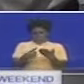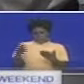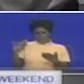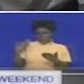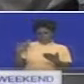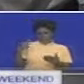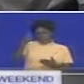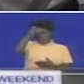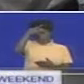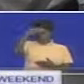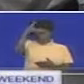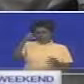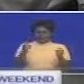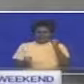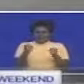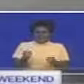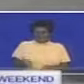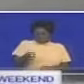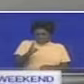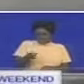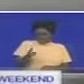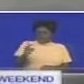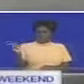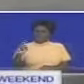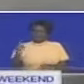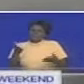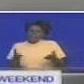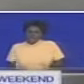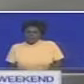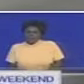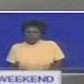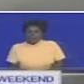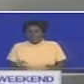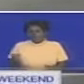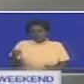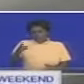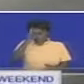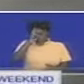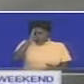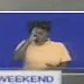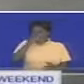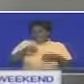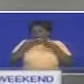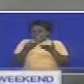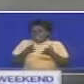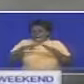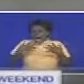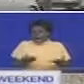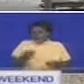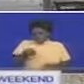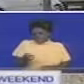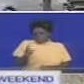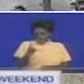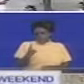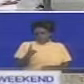Wetangula's car was allegedly shot at in Nairobi. The police immediately responded, saying that the senator's car had